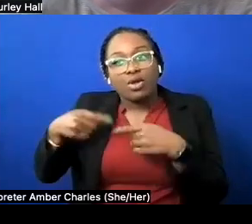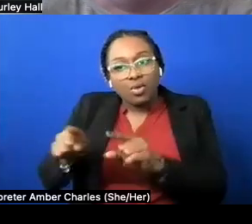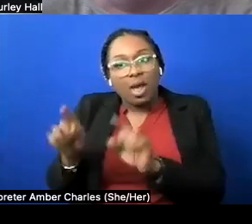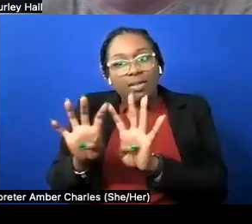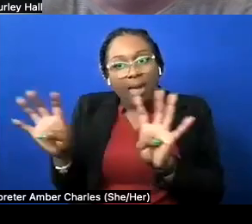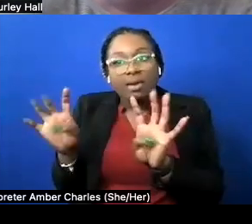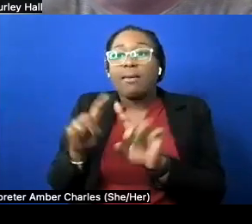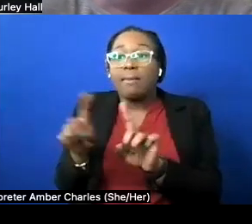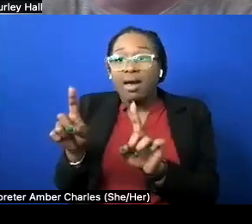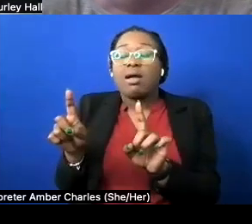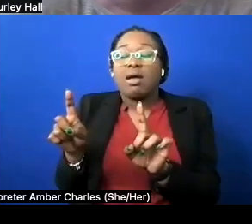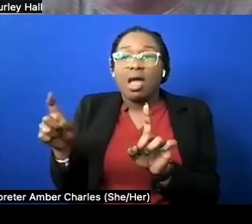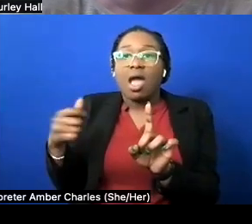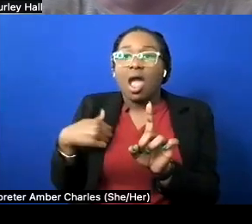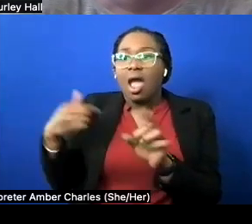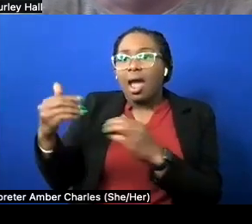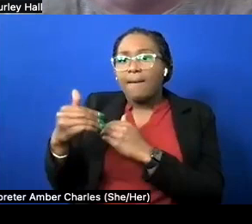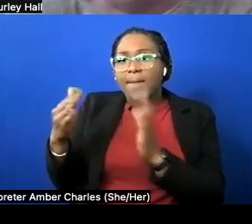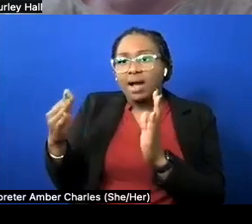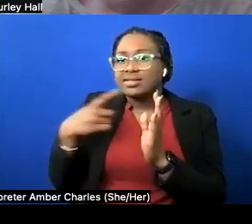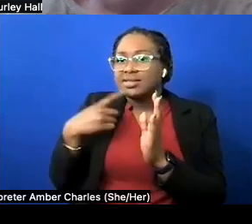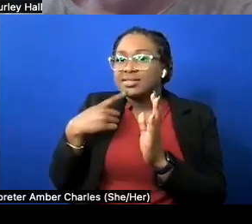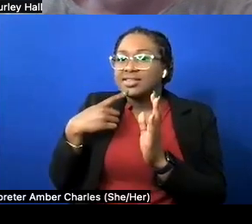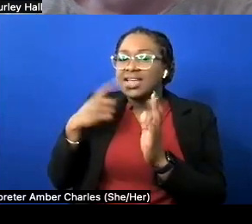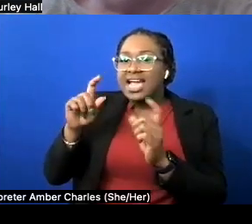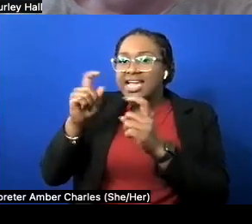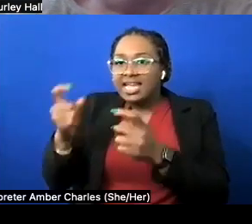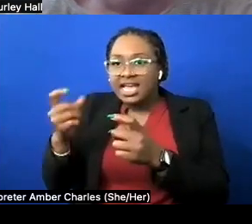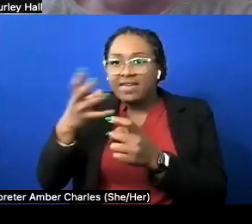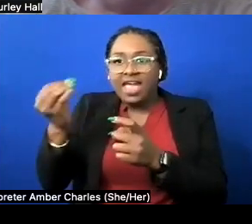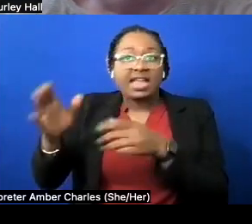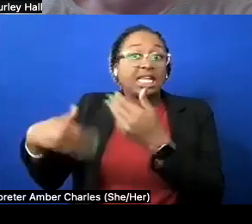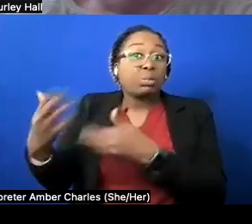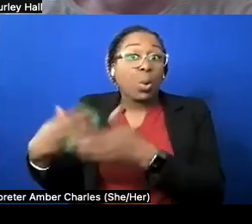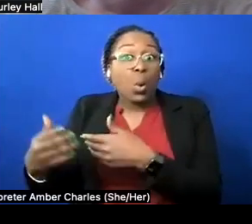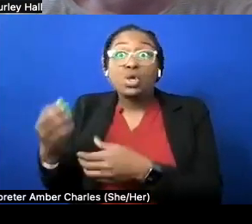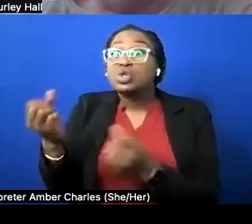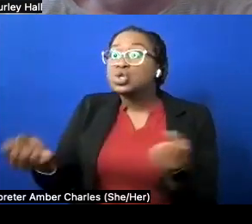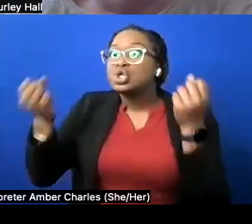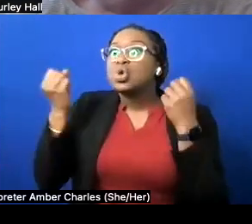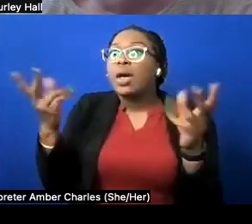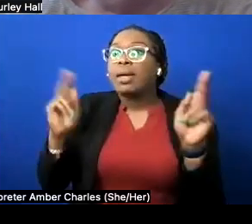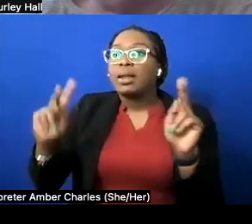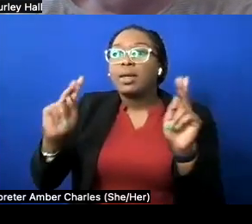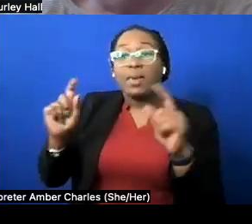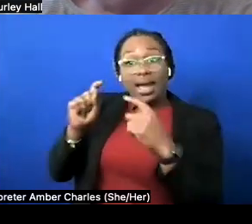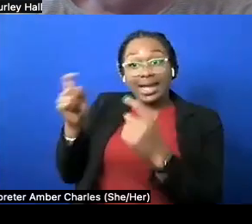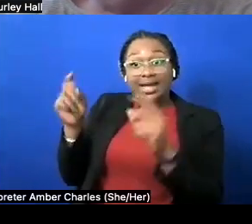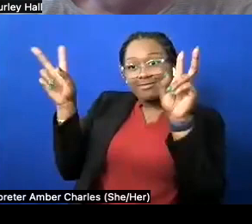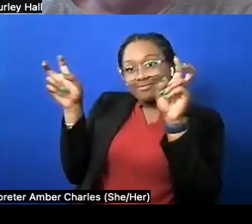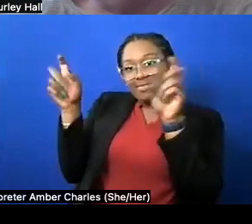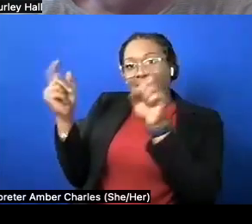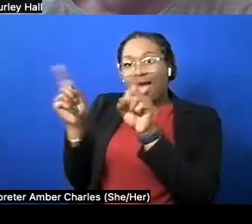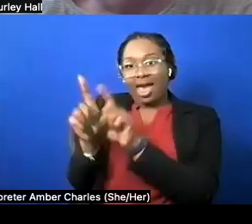but I boxed this in. It says, give it and keep going. So many people give the allyship and then